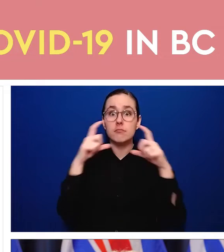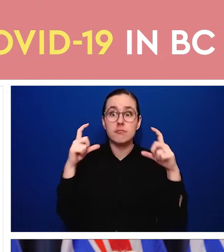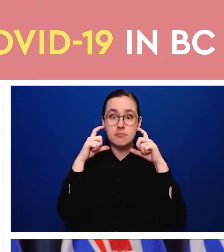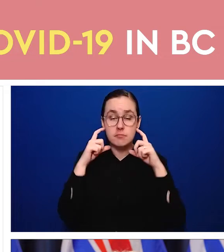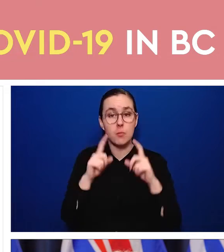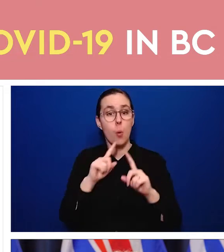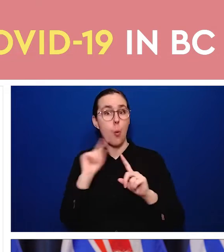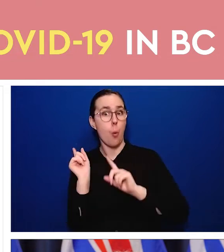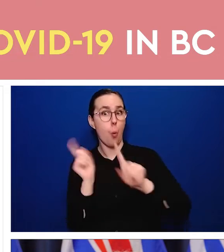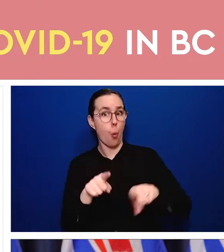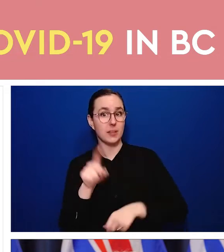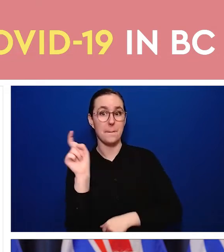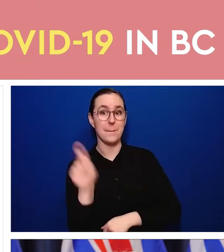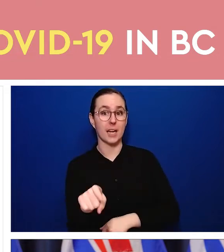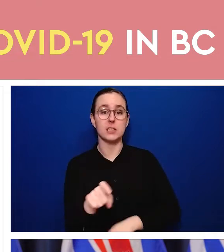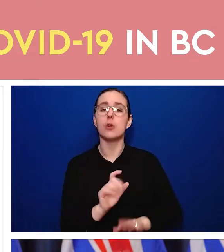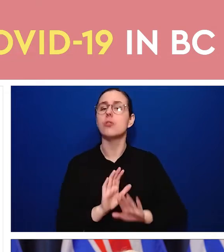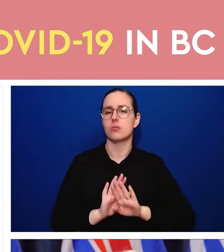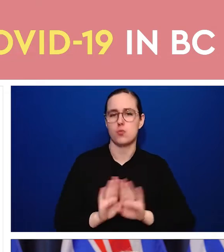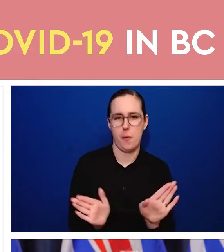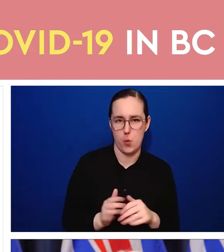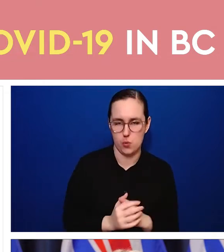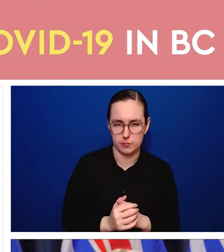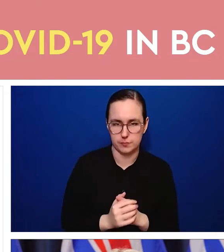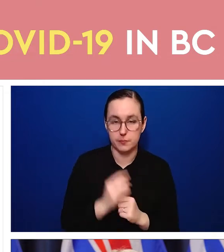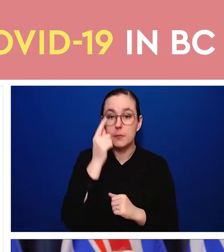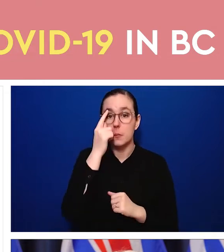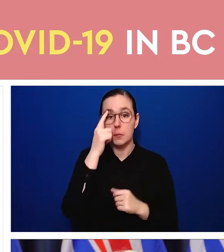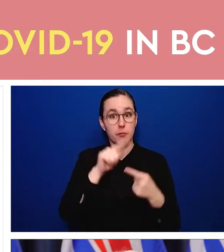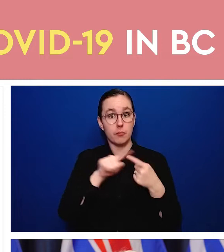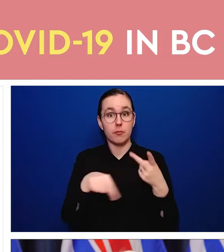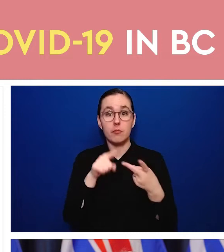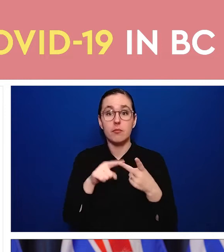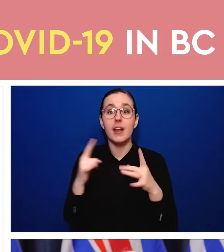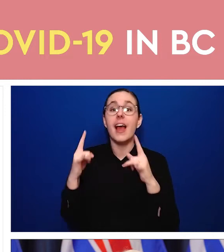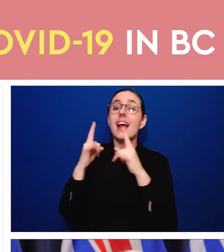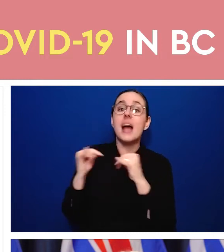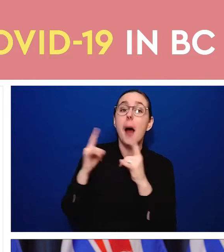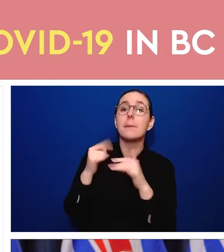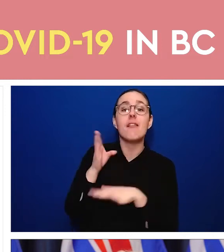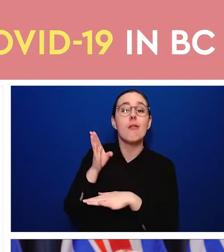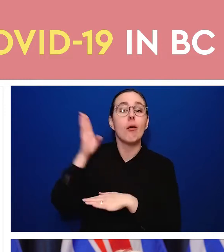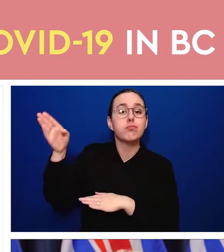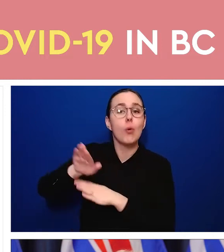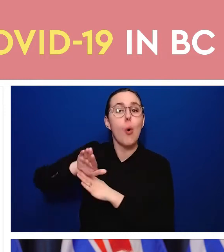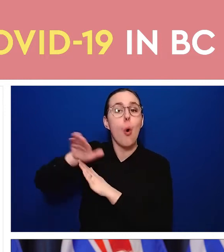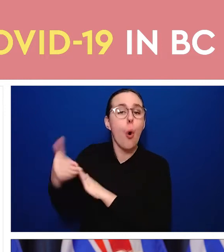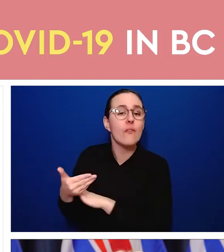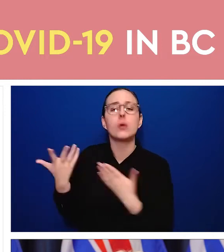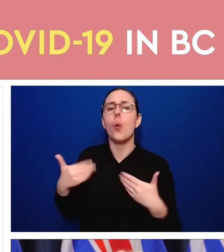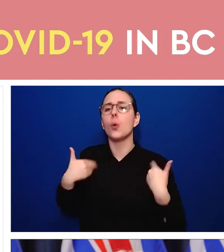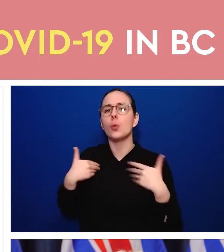restricting overnight child and youth camps will be lifted, and that's one that will be of particular interest to some